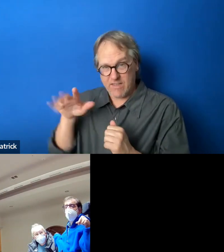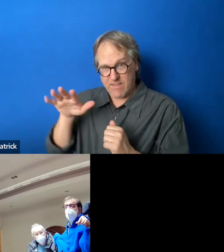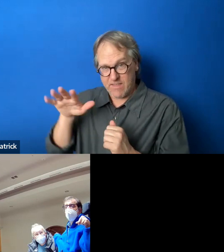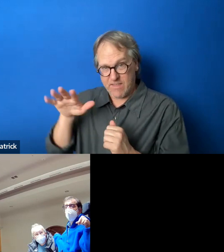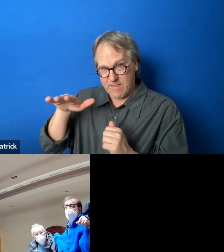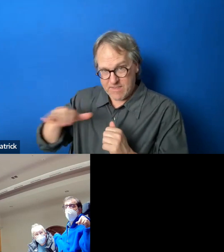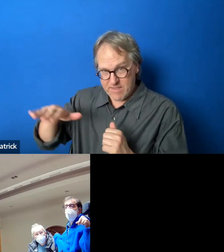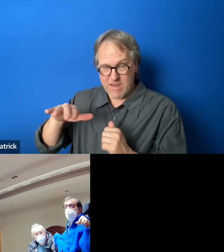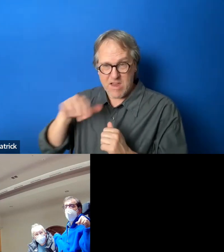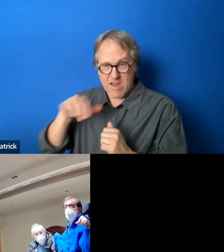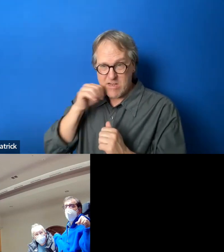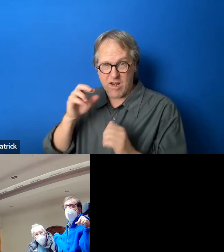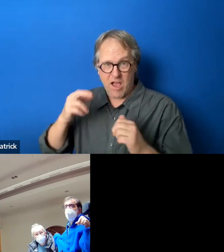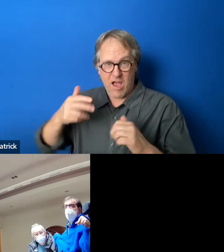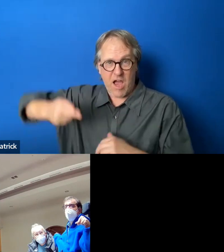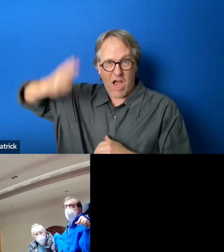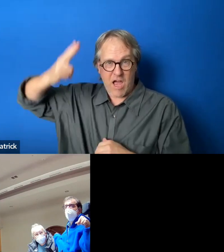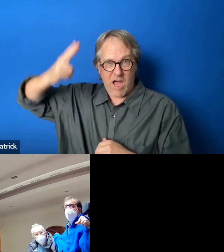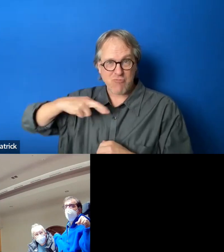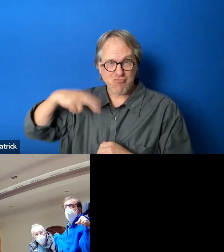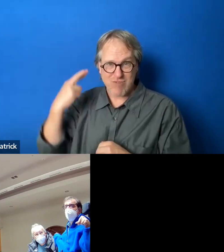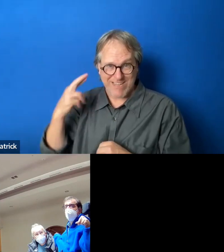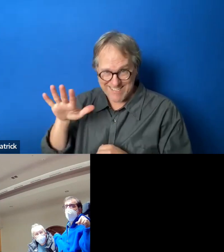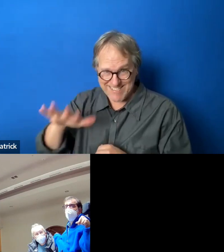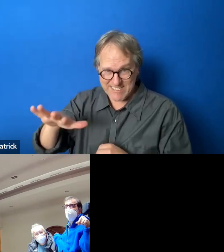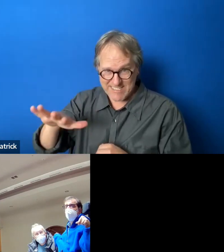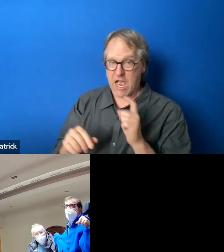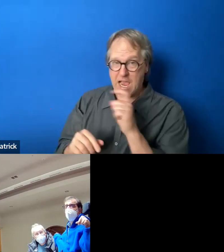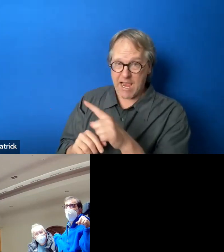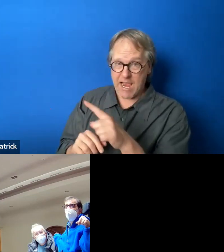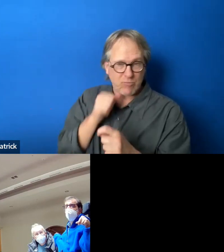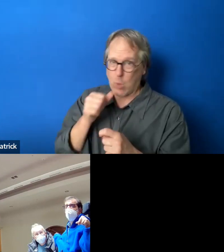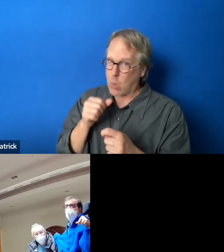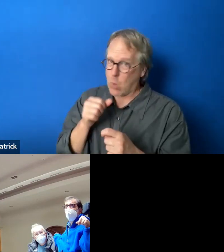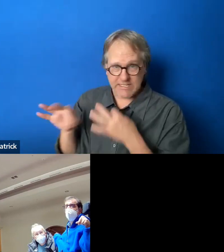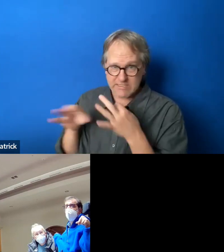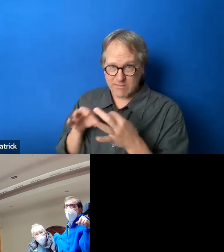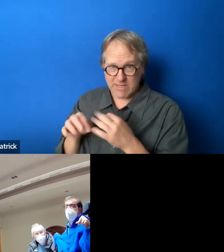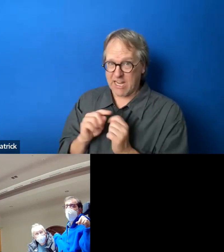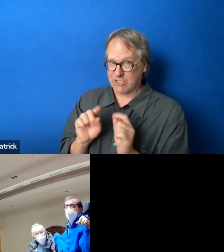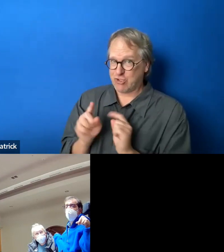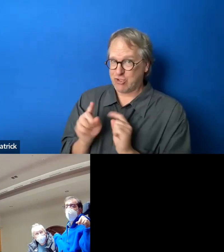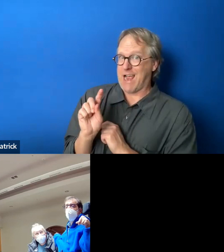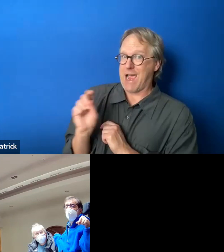great because I'll just ask and I won't explain and I'll just ask. And then,